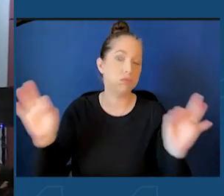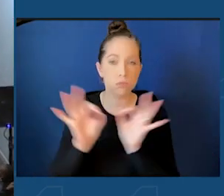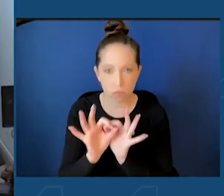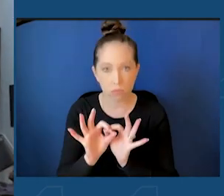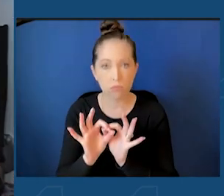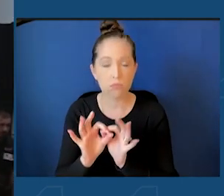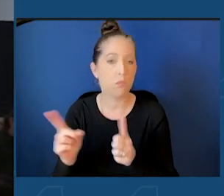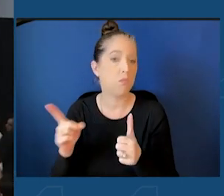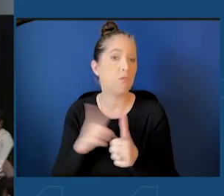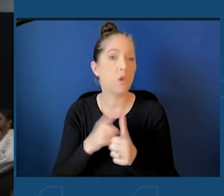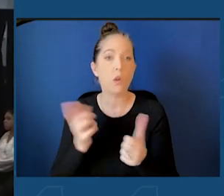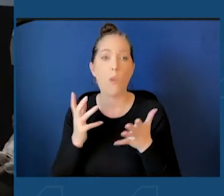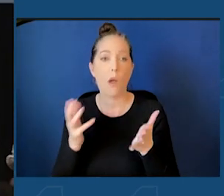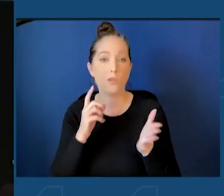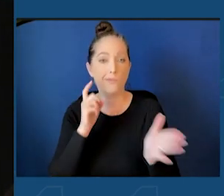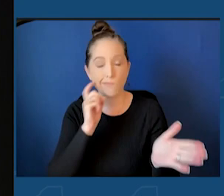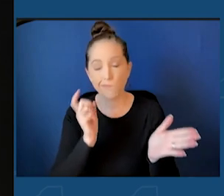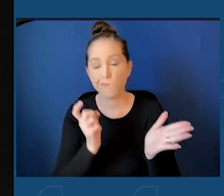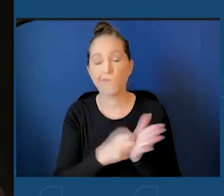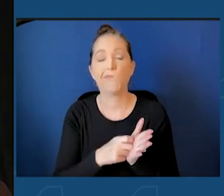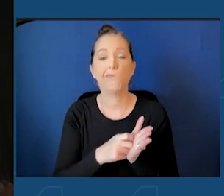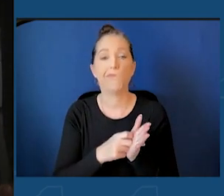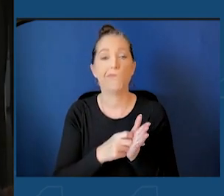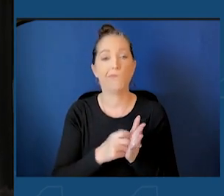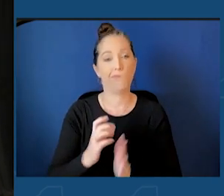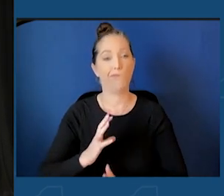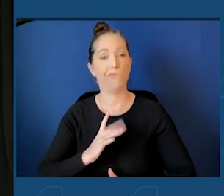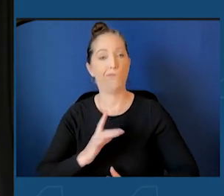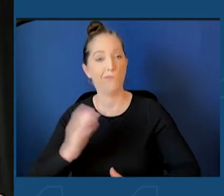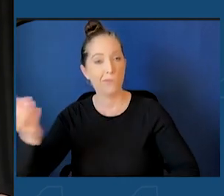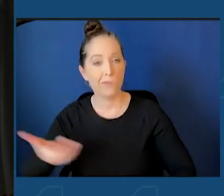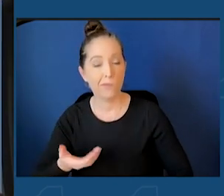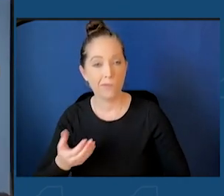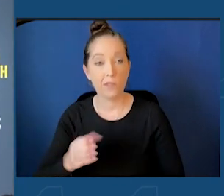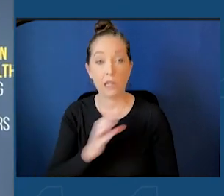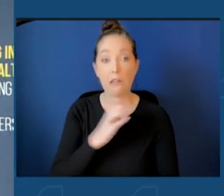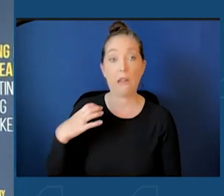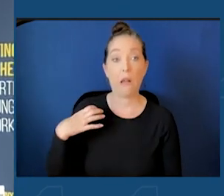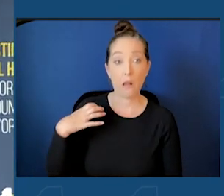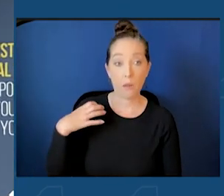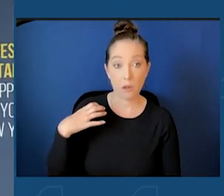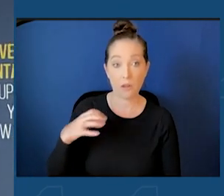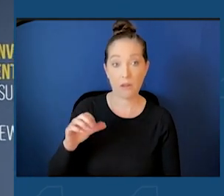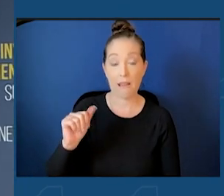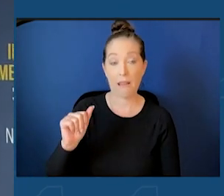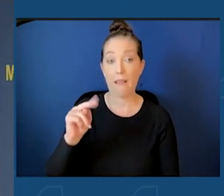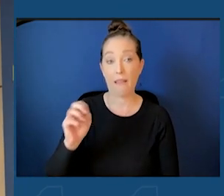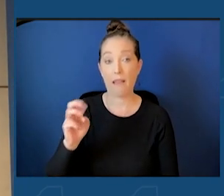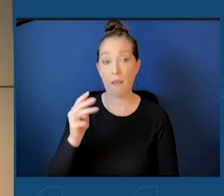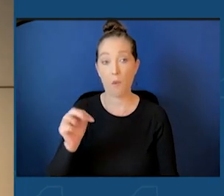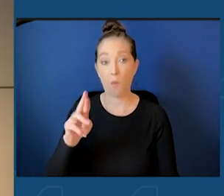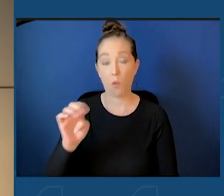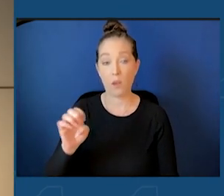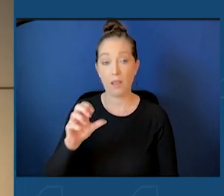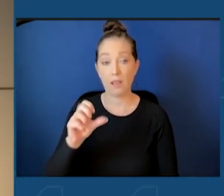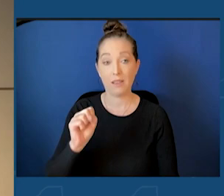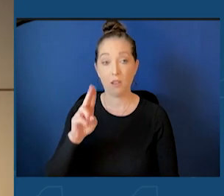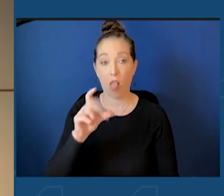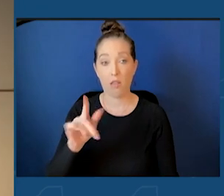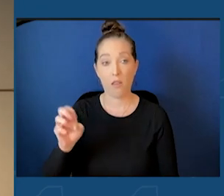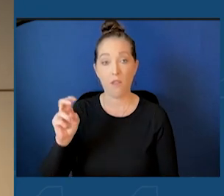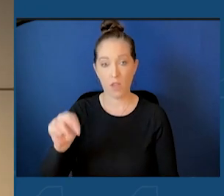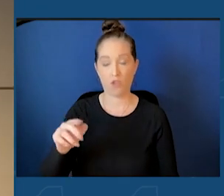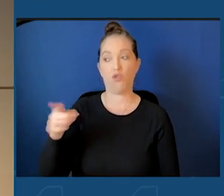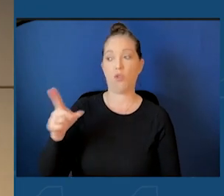to acknowledge some of our distinguished guests who are here. Commissioner Anne Marie Sullivan. Dr. Sullivan is the head of our Office of Mental Health,